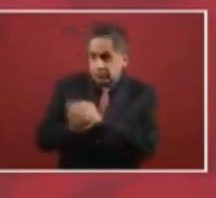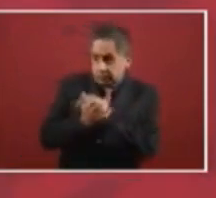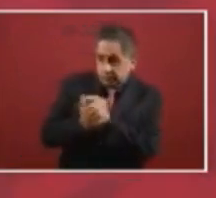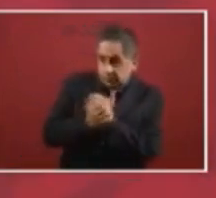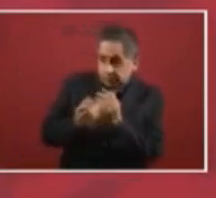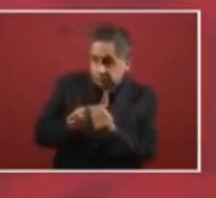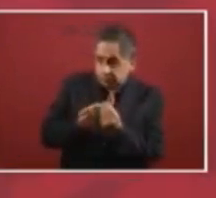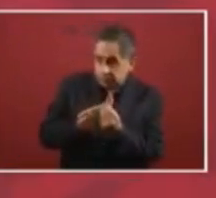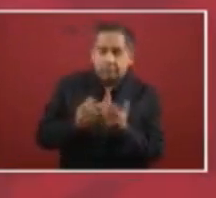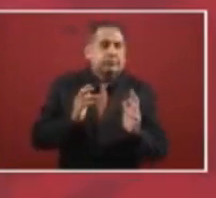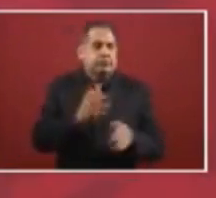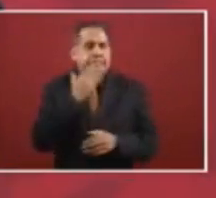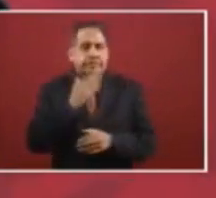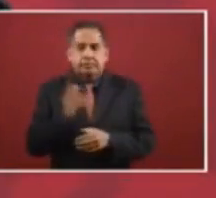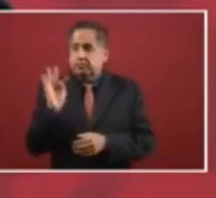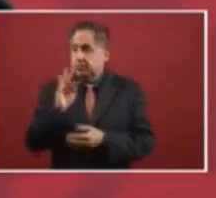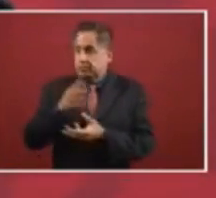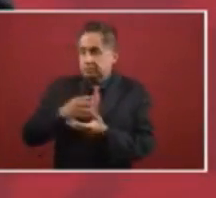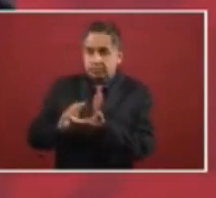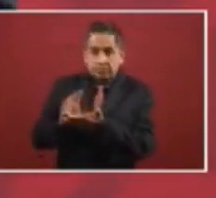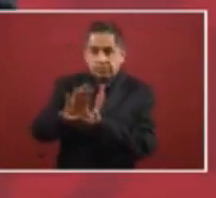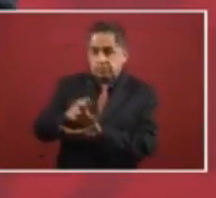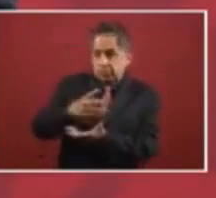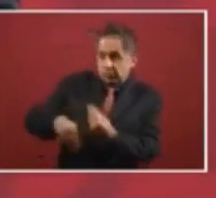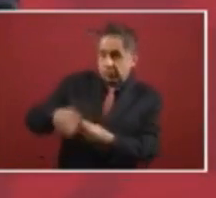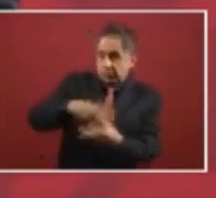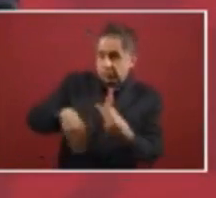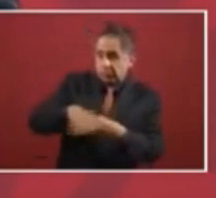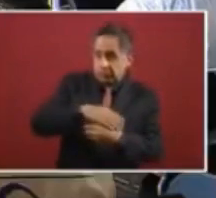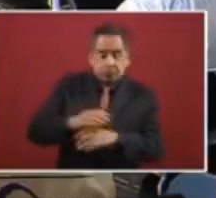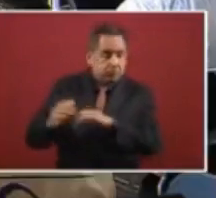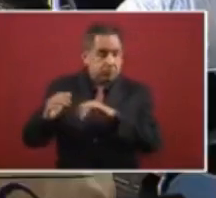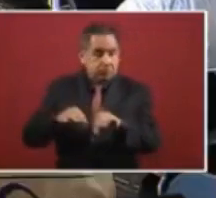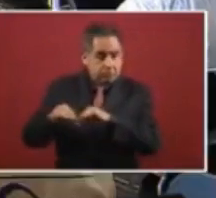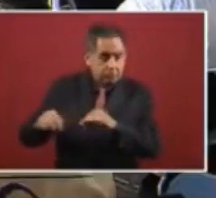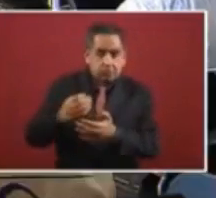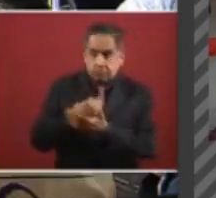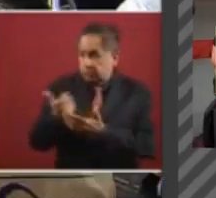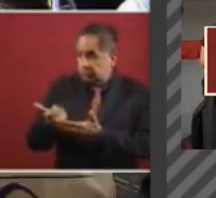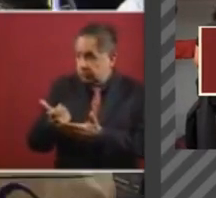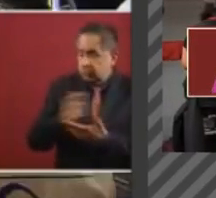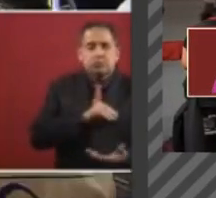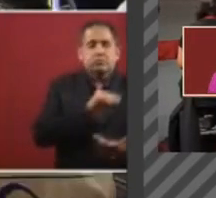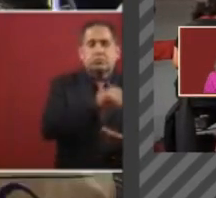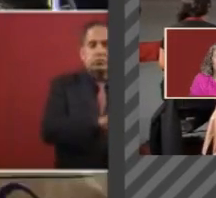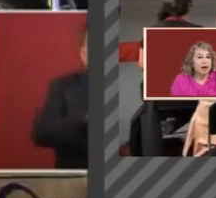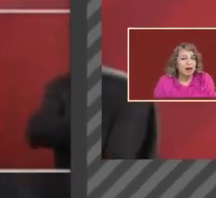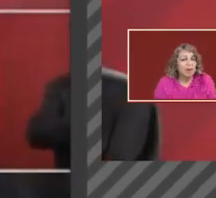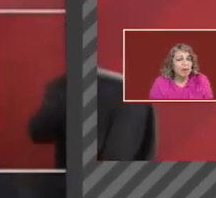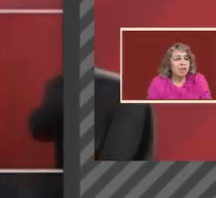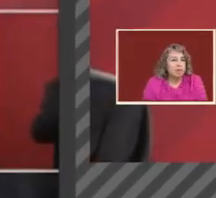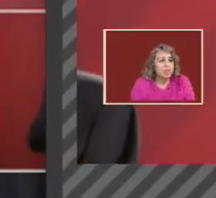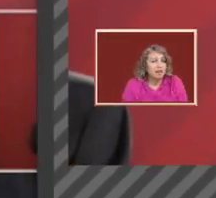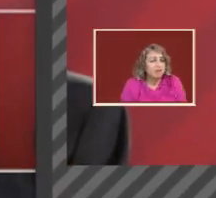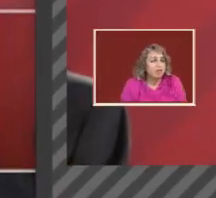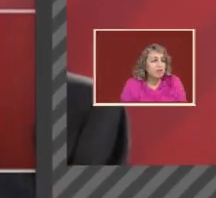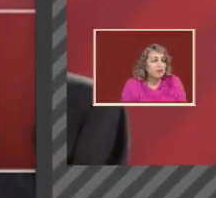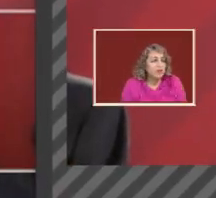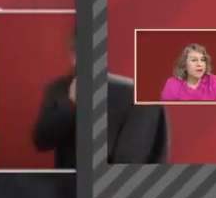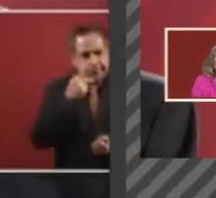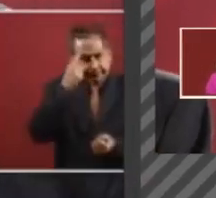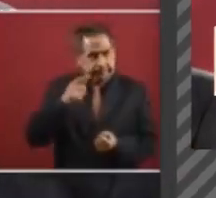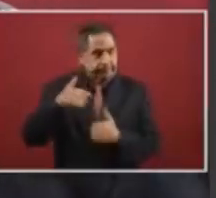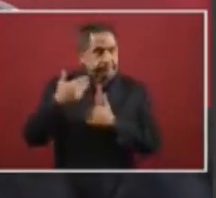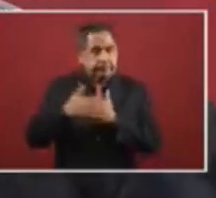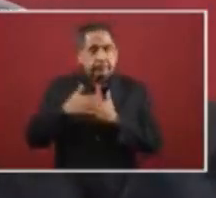So that demand will be given when all these situations are being